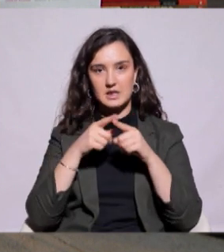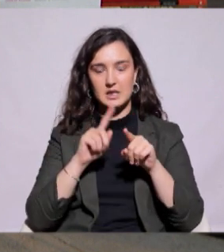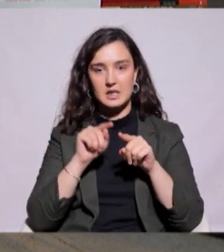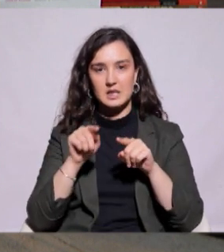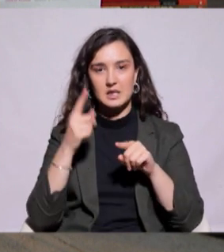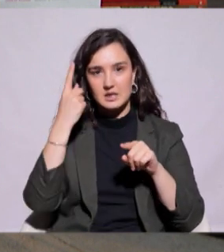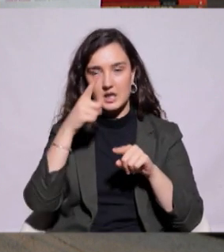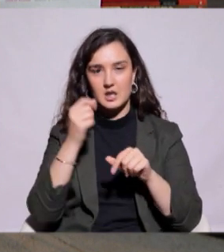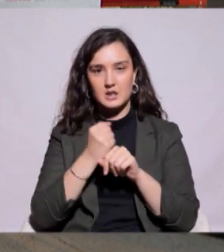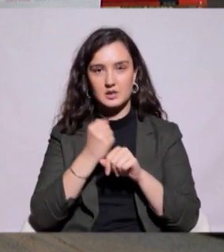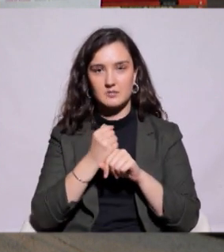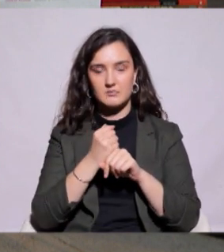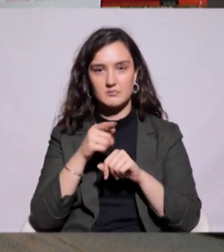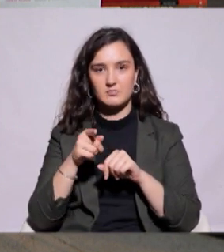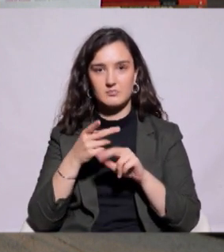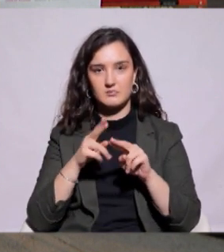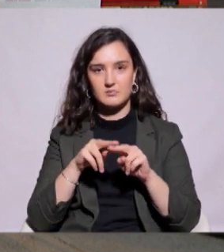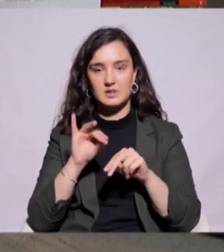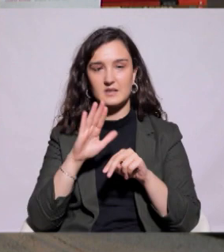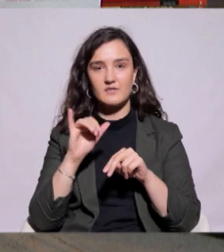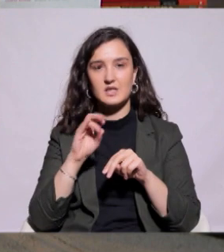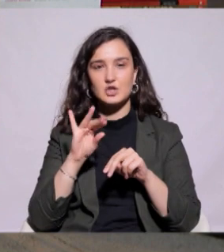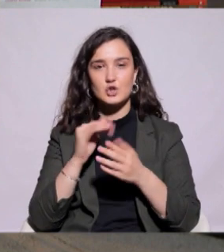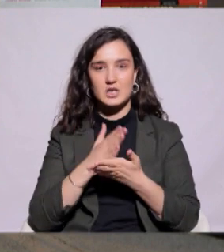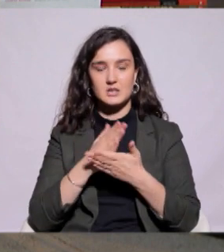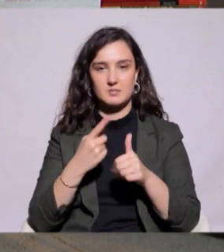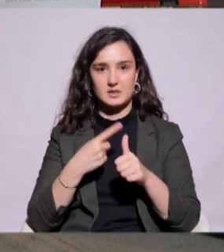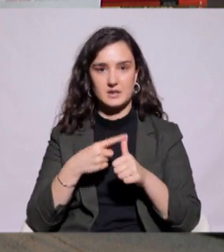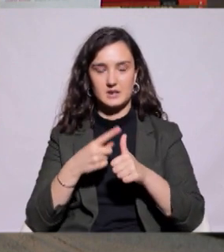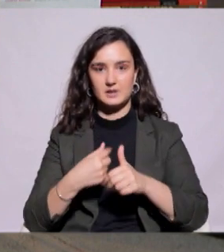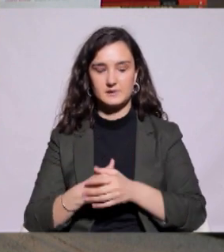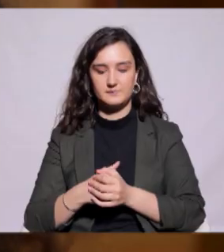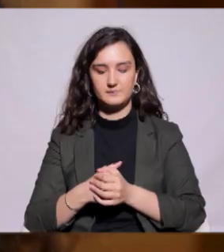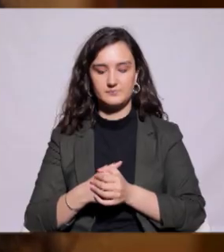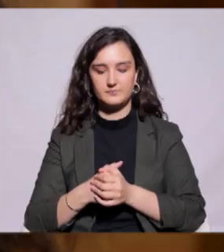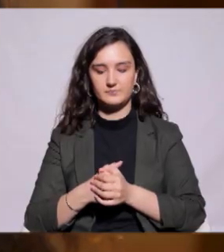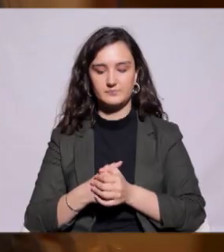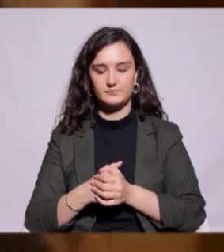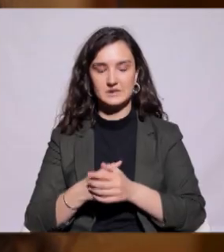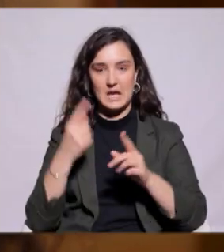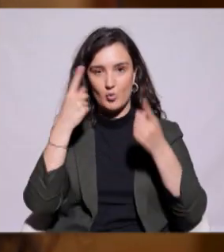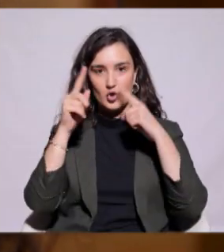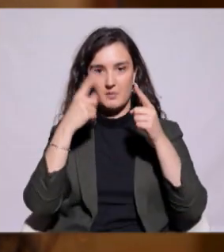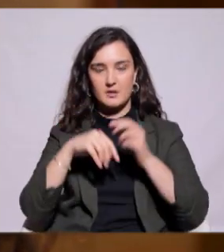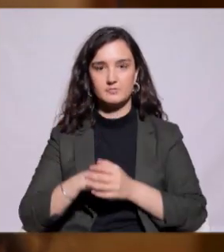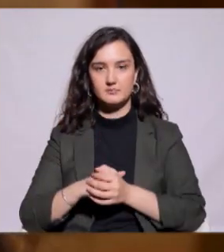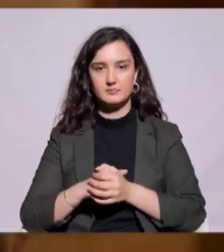verb, but invention is a noun. Good point, Miss Sophie. Invent,